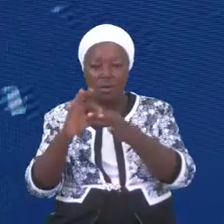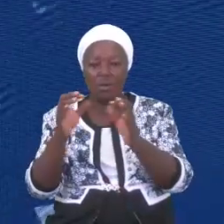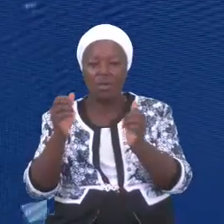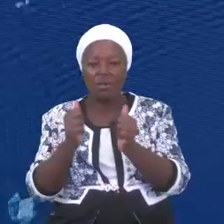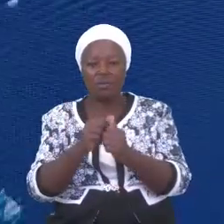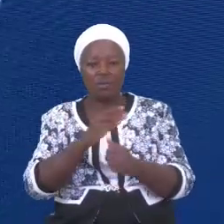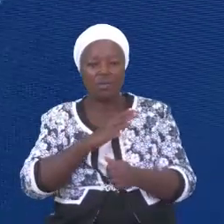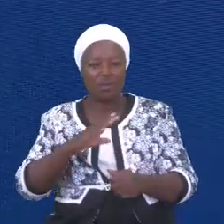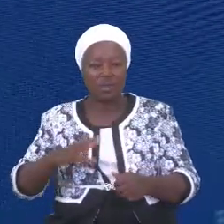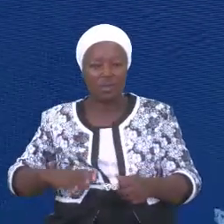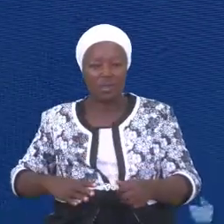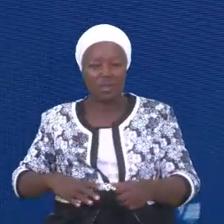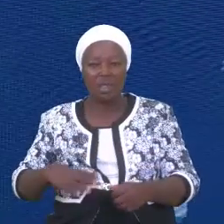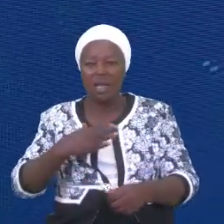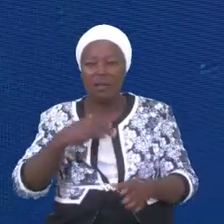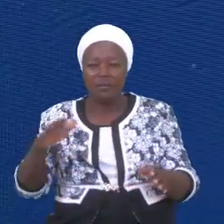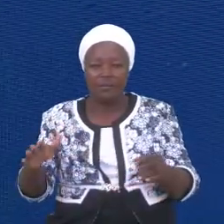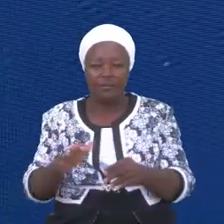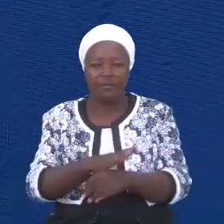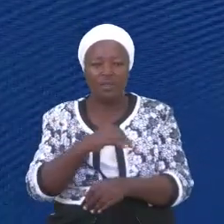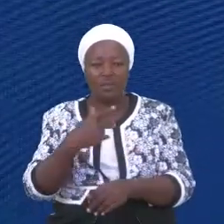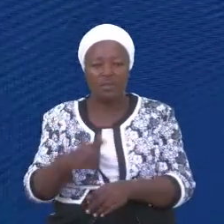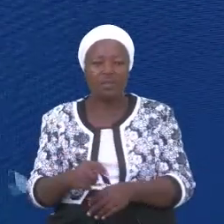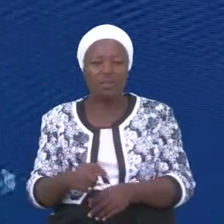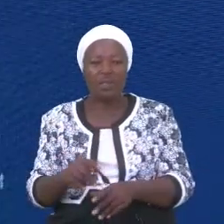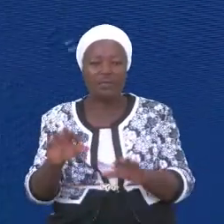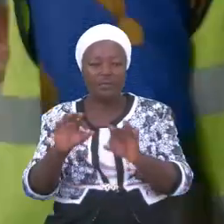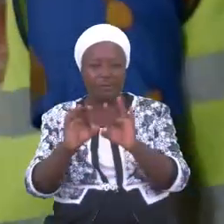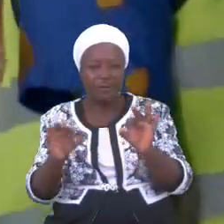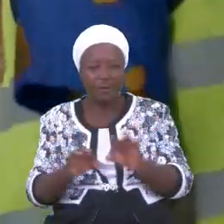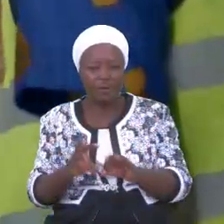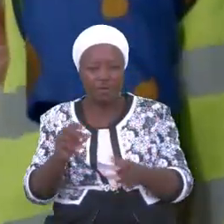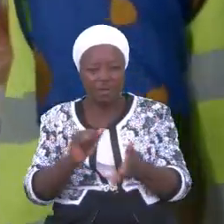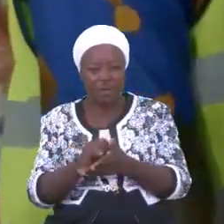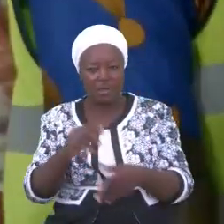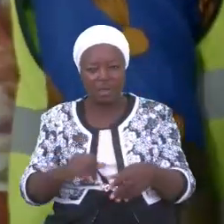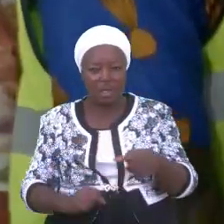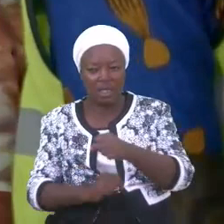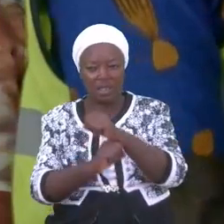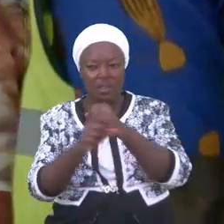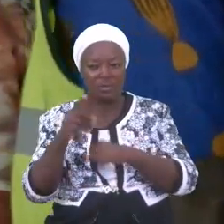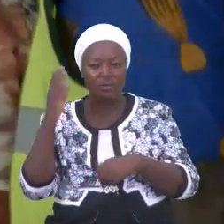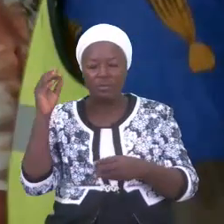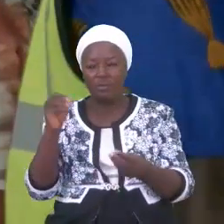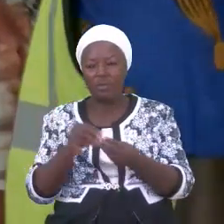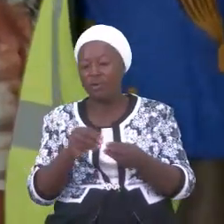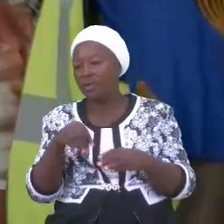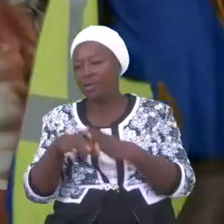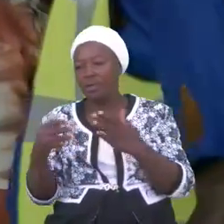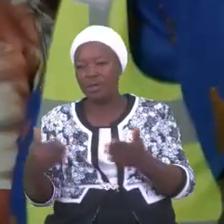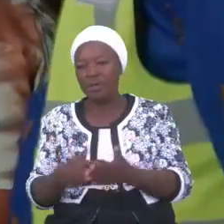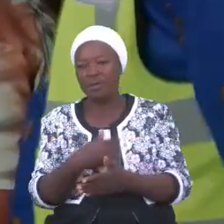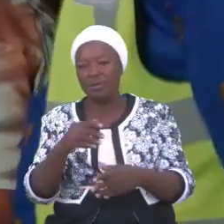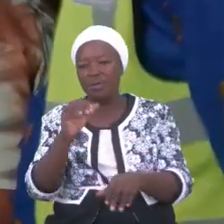so we can assist you further in your new walk with Christ.